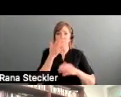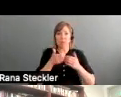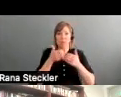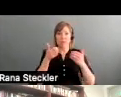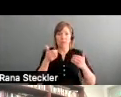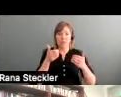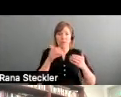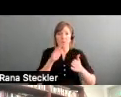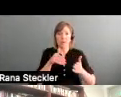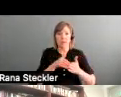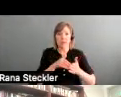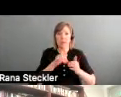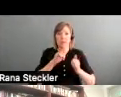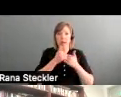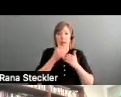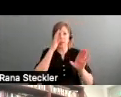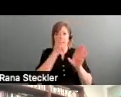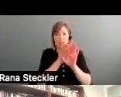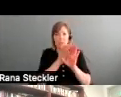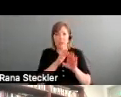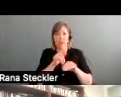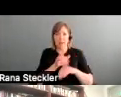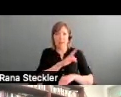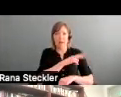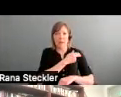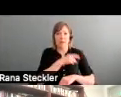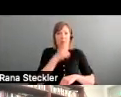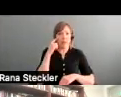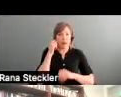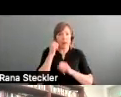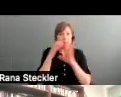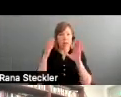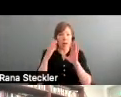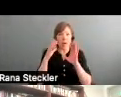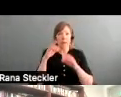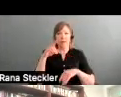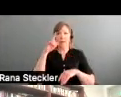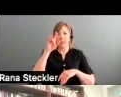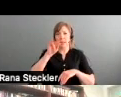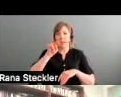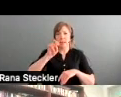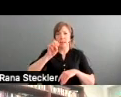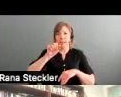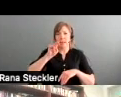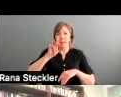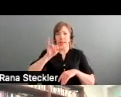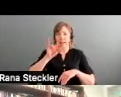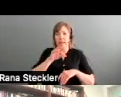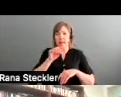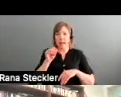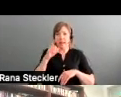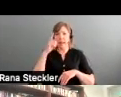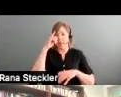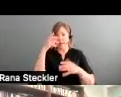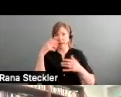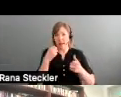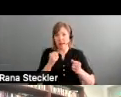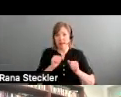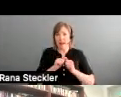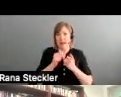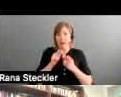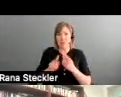how psychiatrists at St. Elizabeth's thought about insanity and mental health, and subsequently developed approaches to address